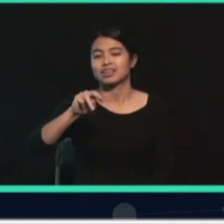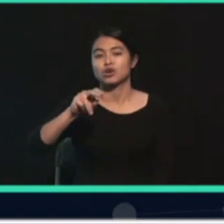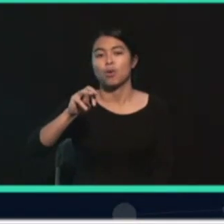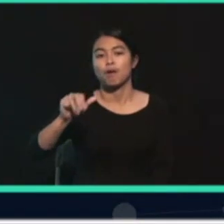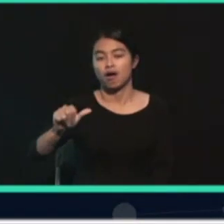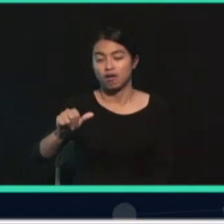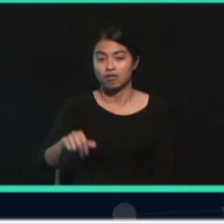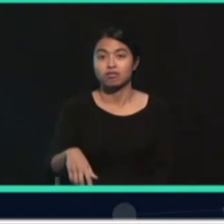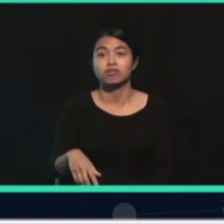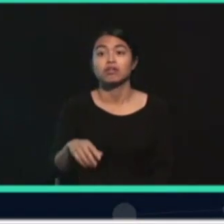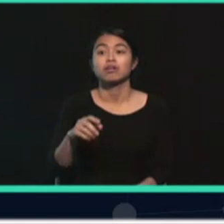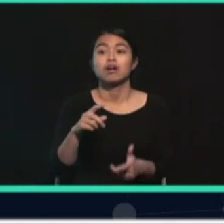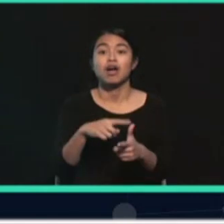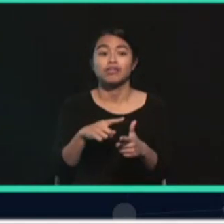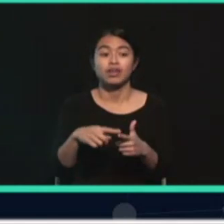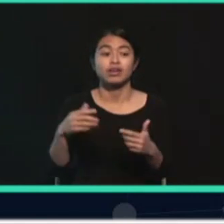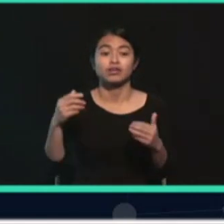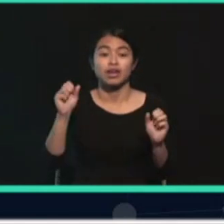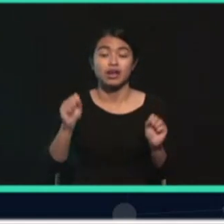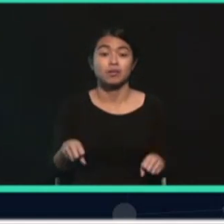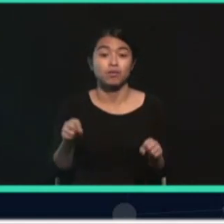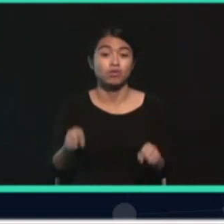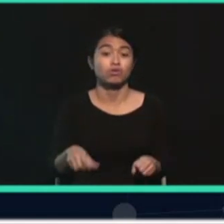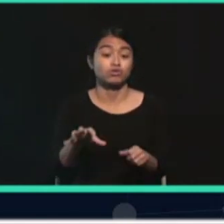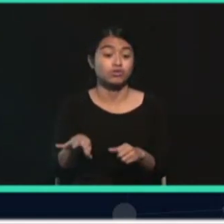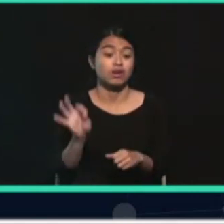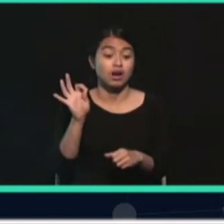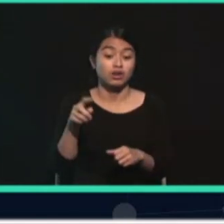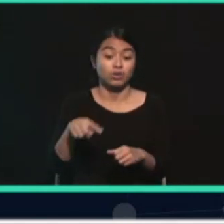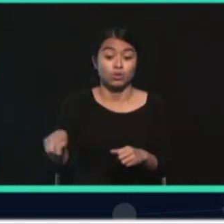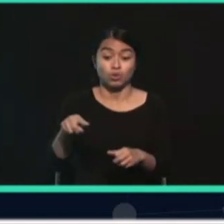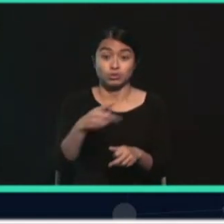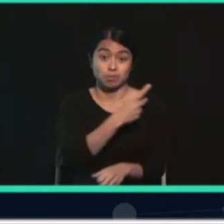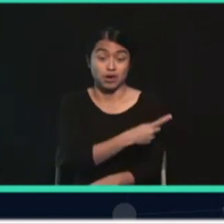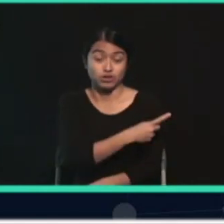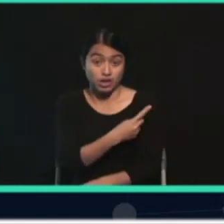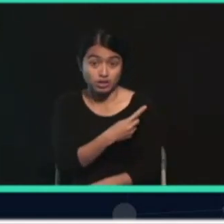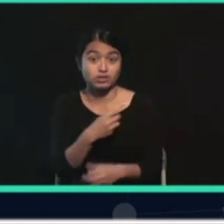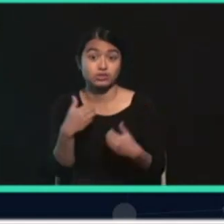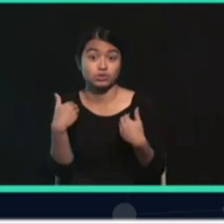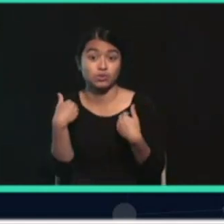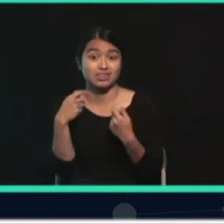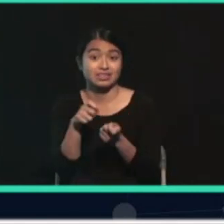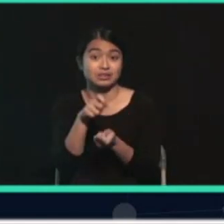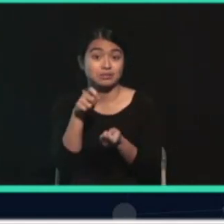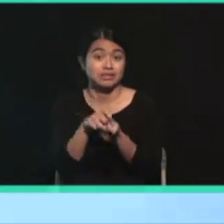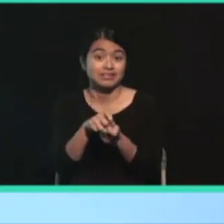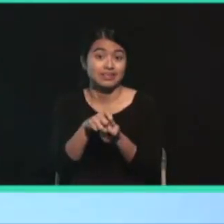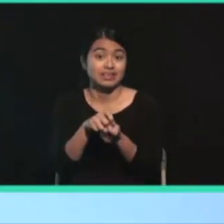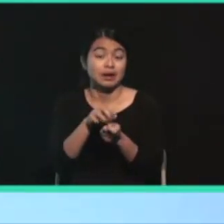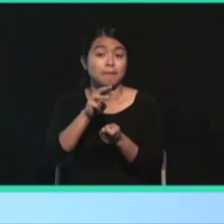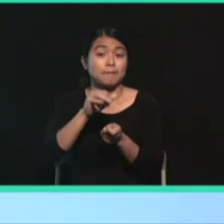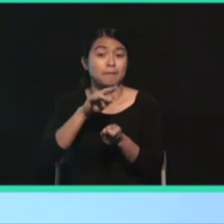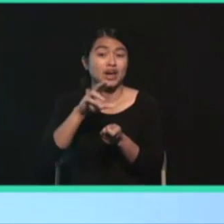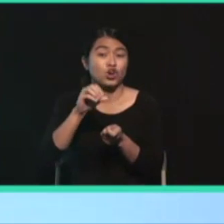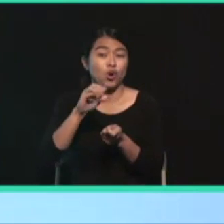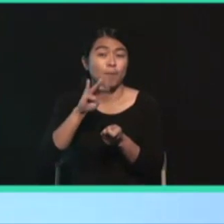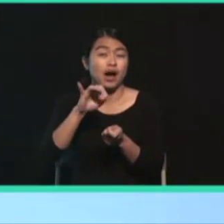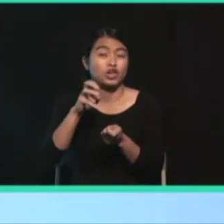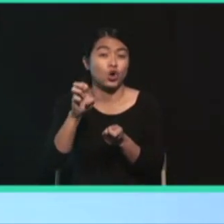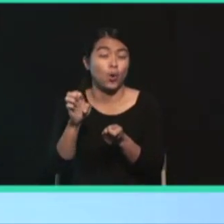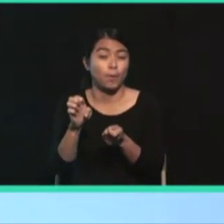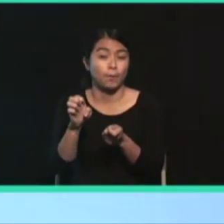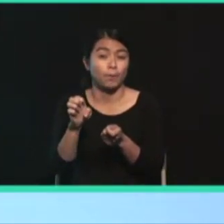immunotherapy. And then they were able to find out that those patients with a certain microbiome responded a lot better to